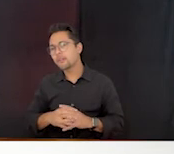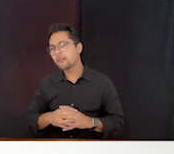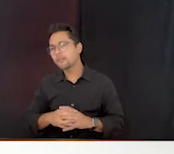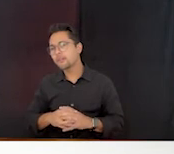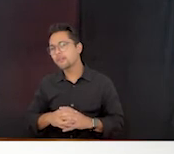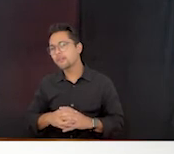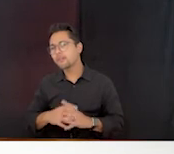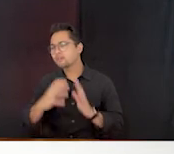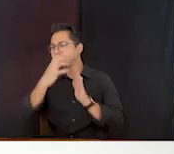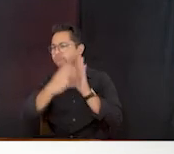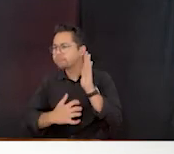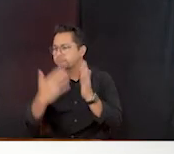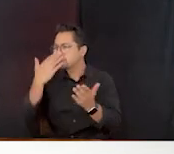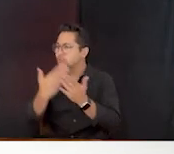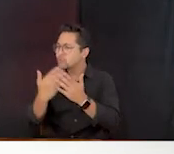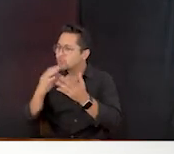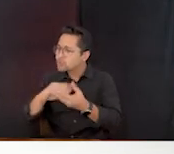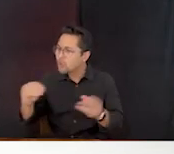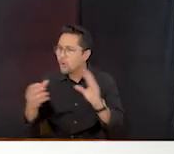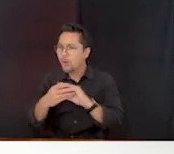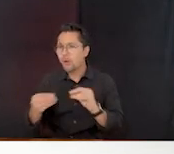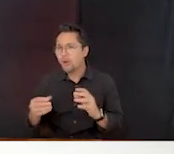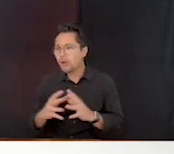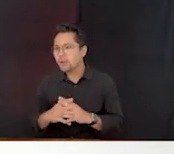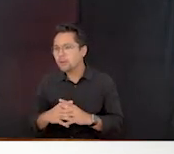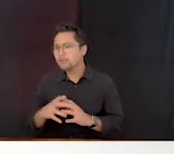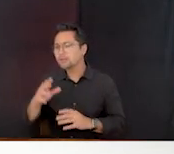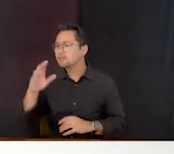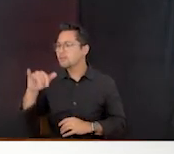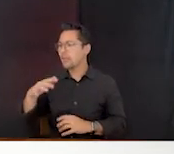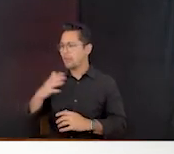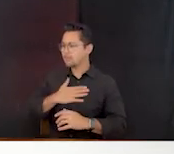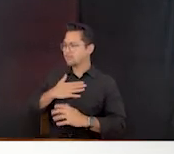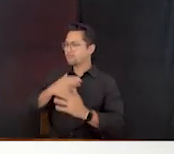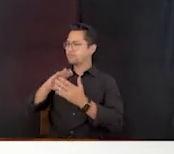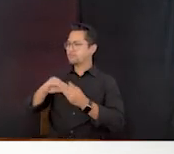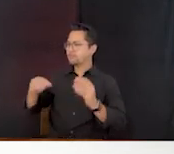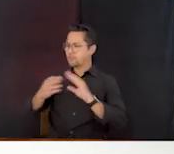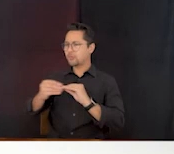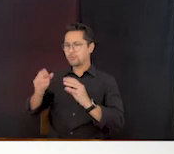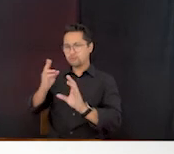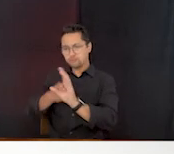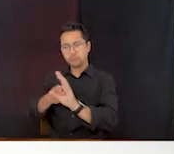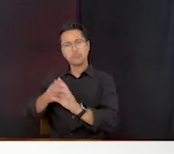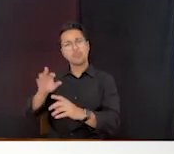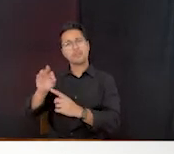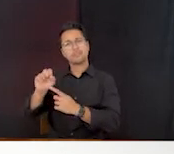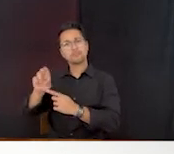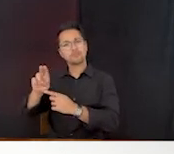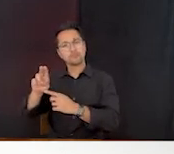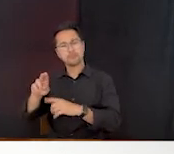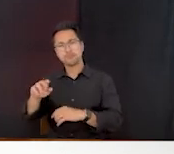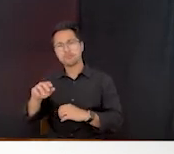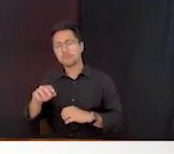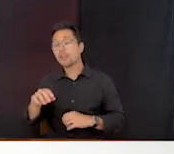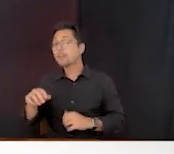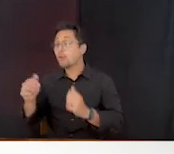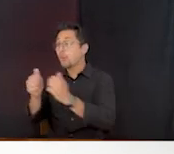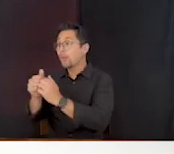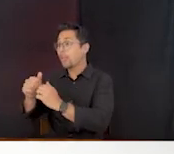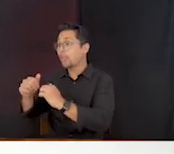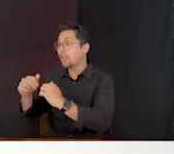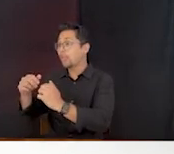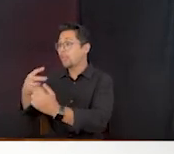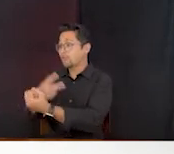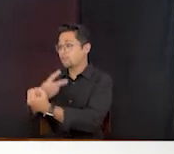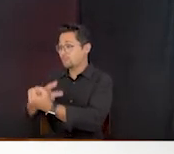different from everyone else. So that's the story with me getting into FSU for undergrad. And I can say with grad